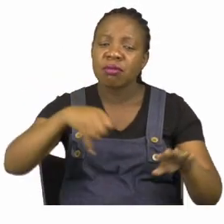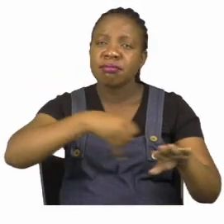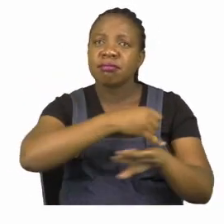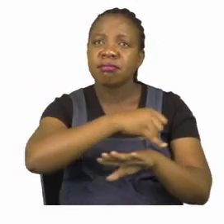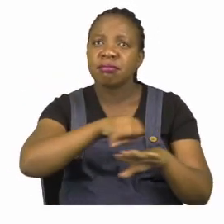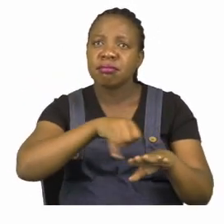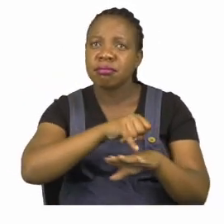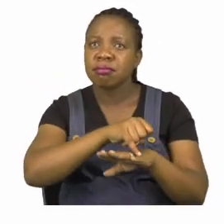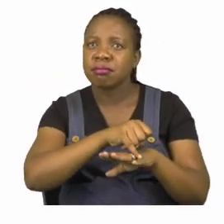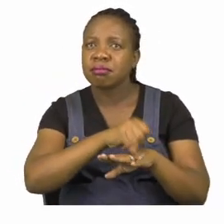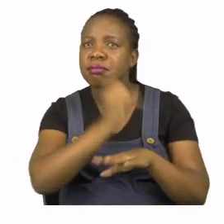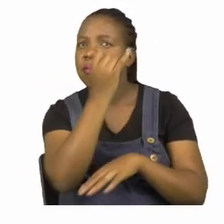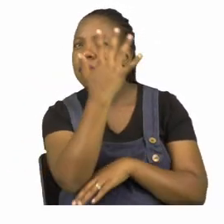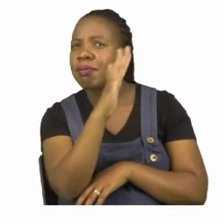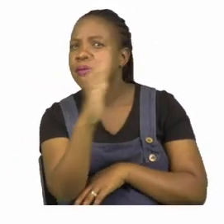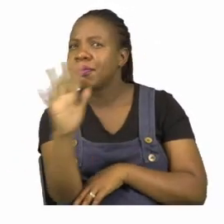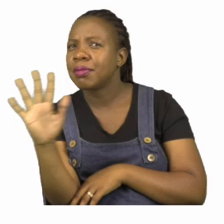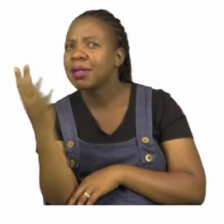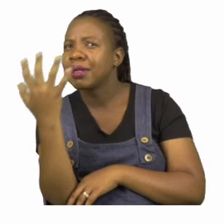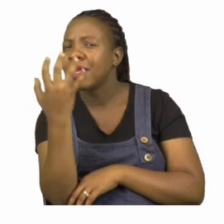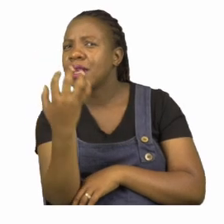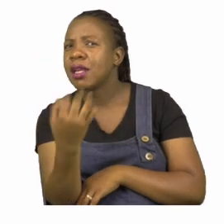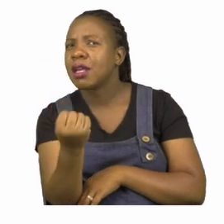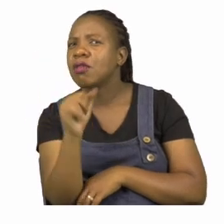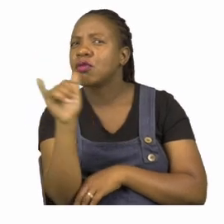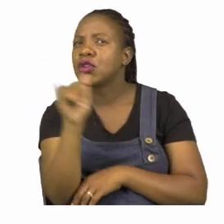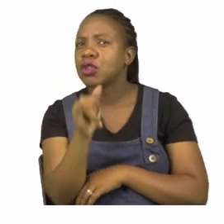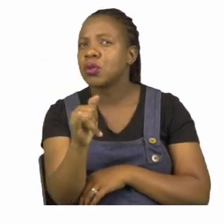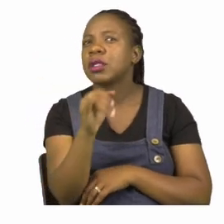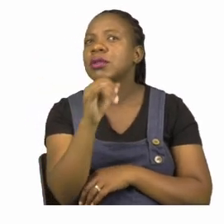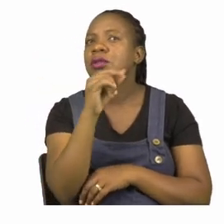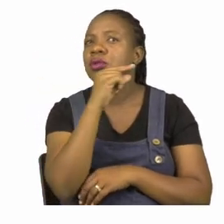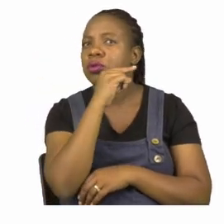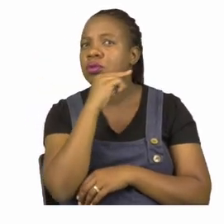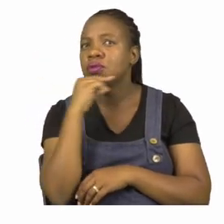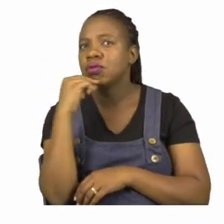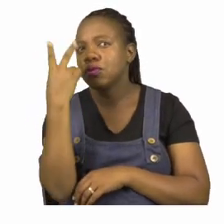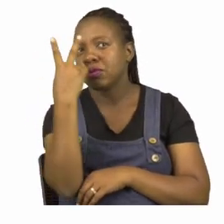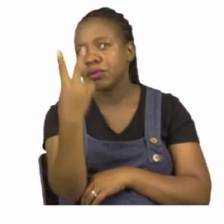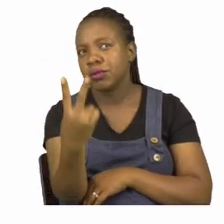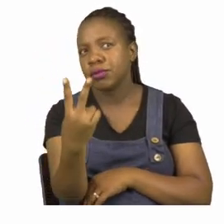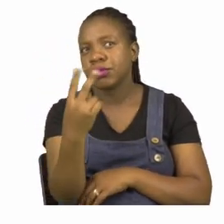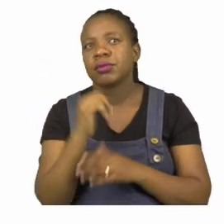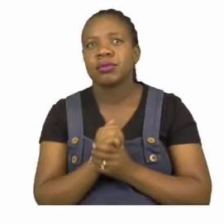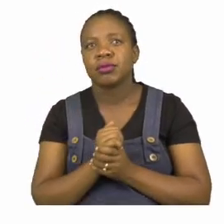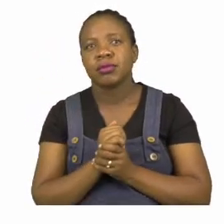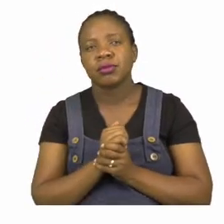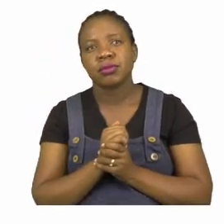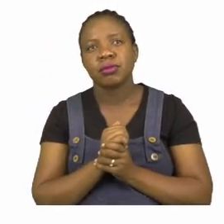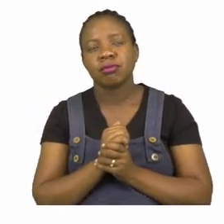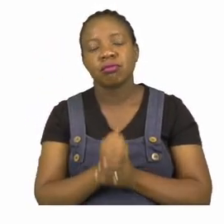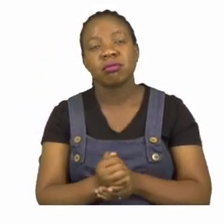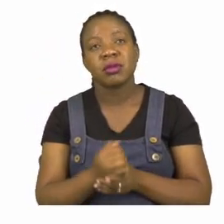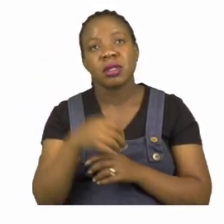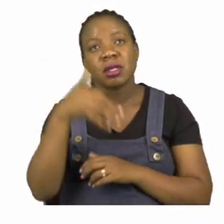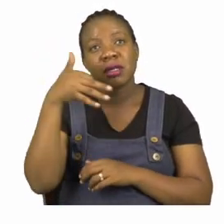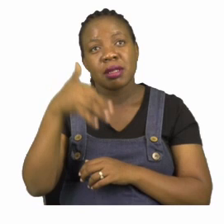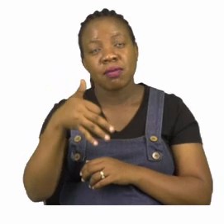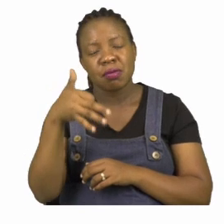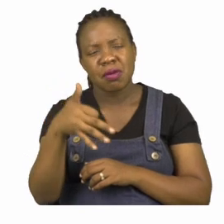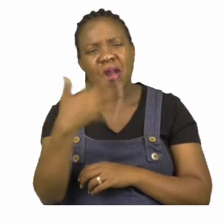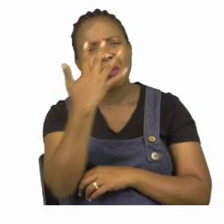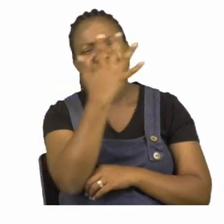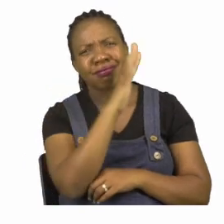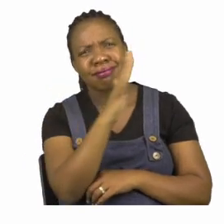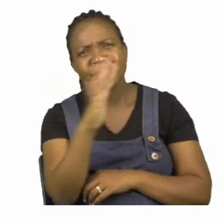So, these have been the questions for our exciting story. Now that you know them, I want you to read it by yourselves for